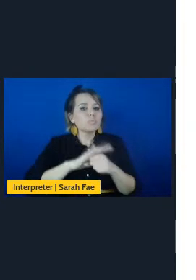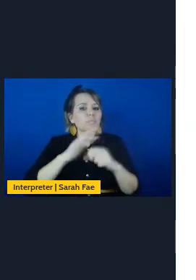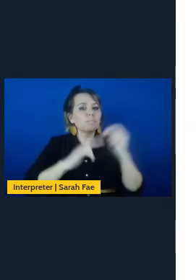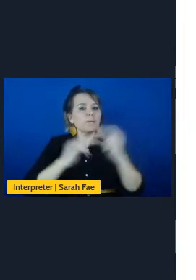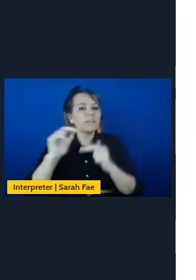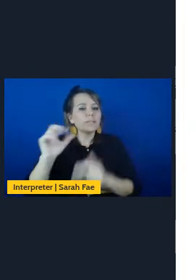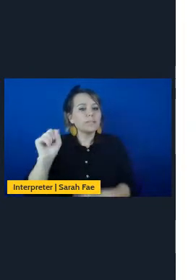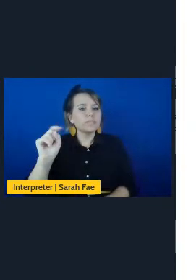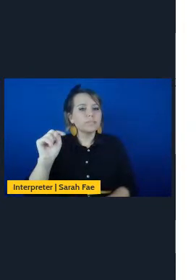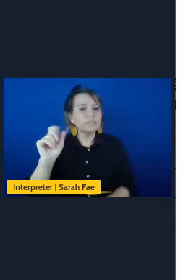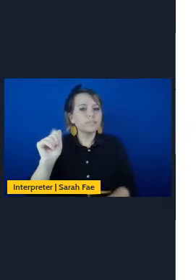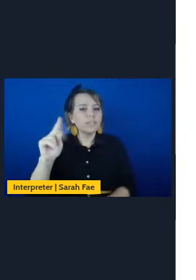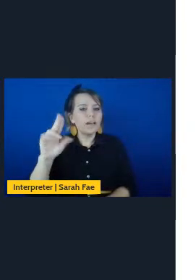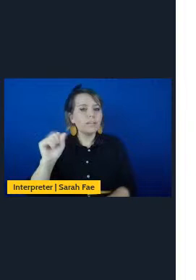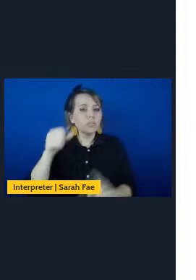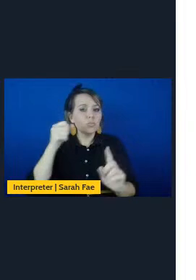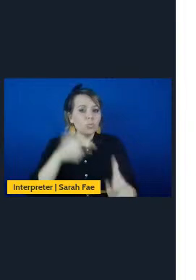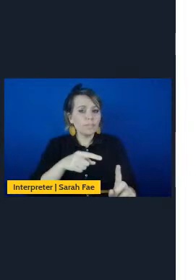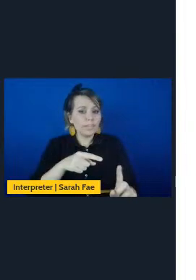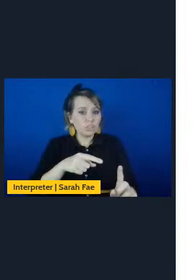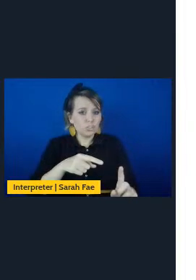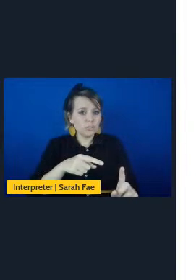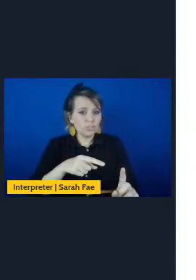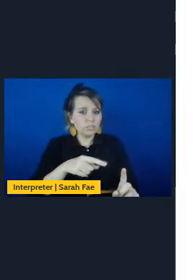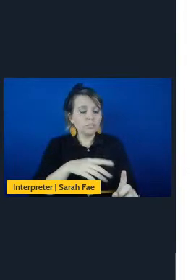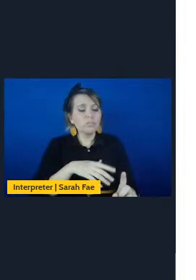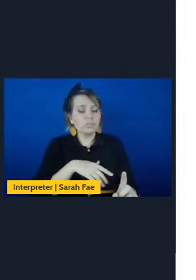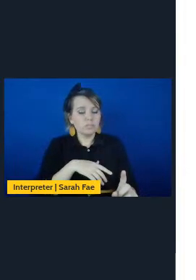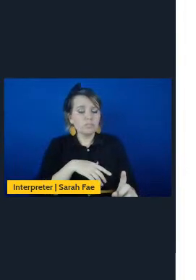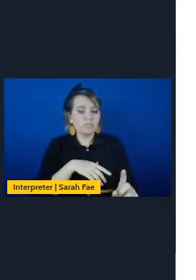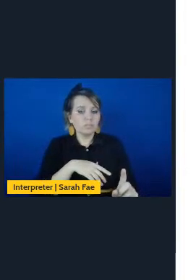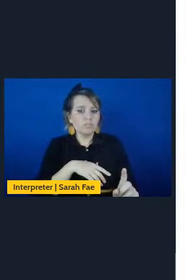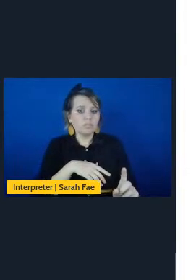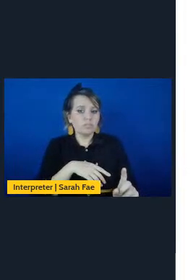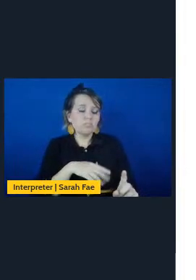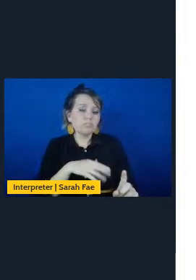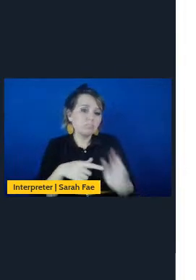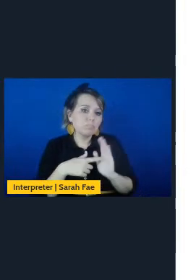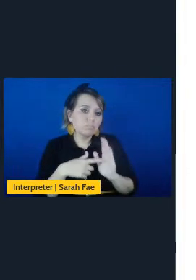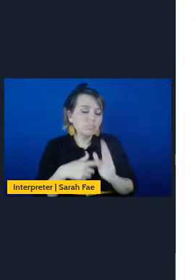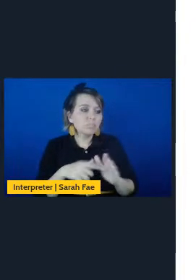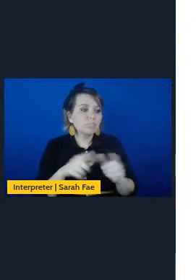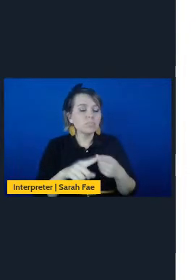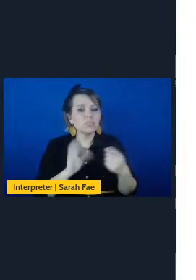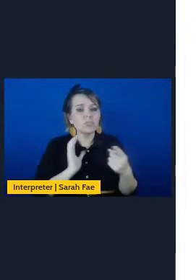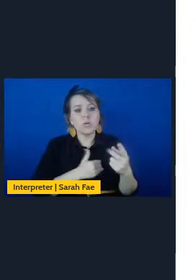deployment failure notifications, for example, to our Slack channel.